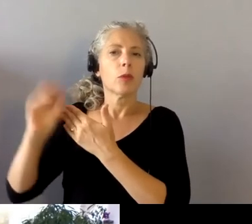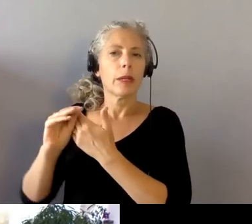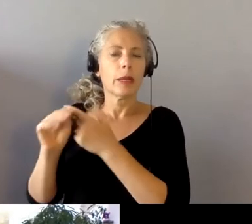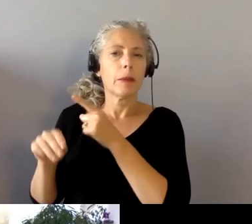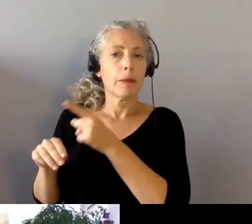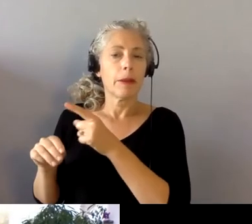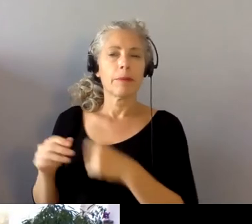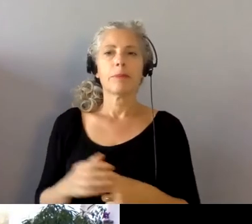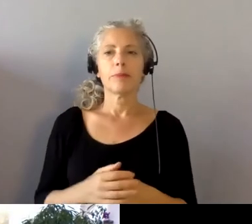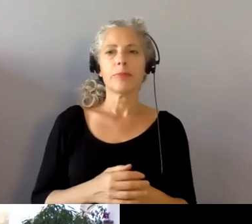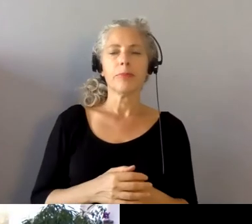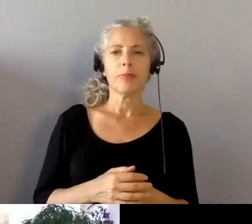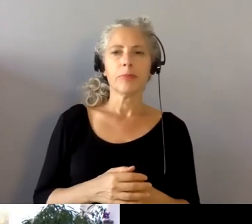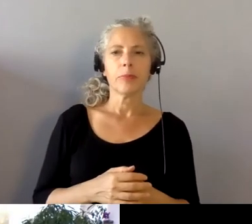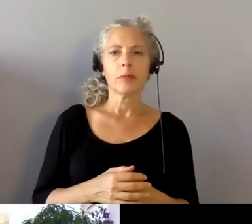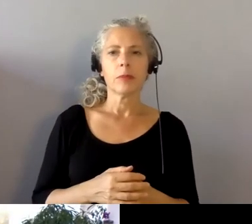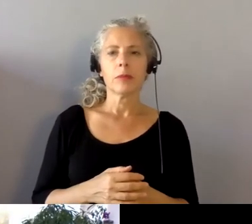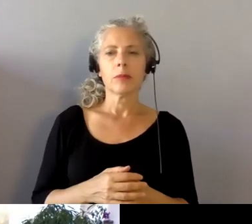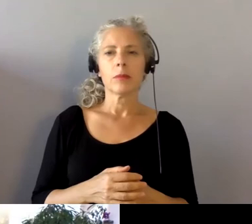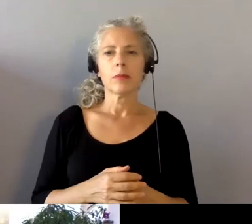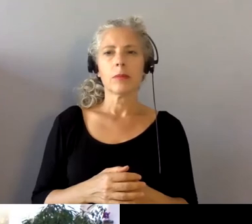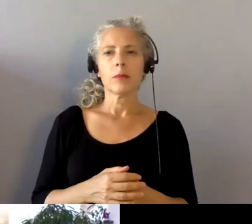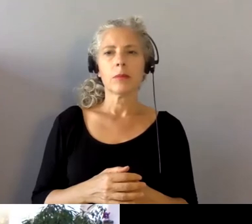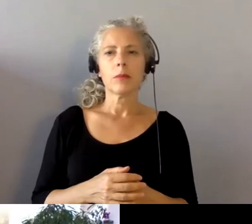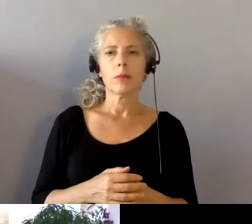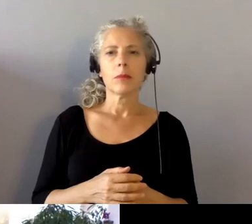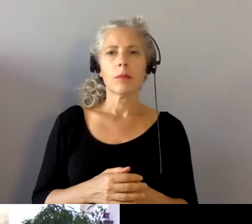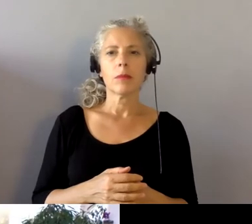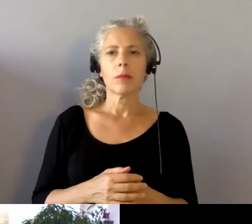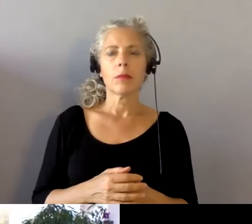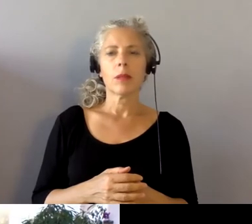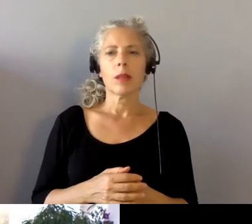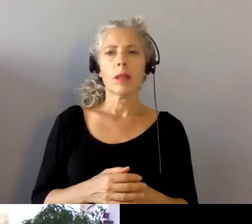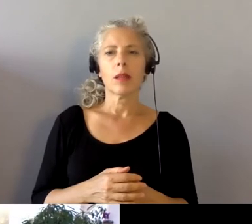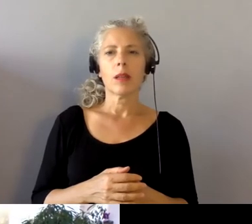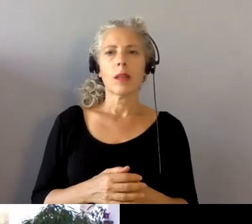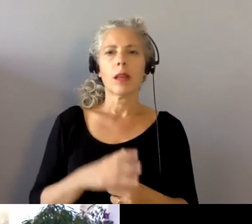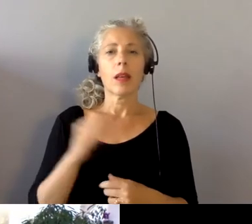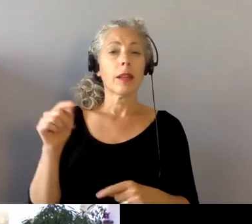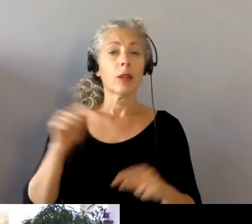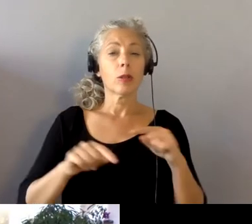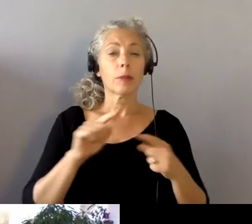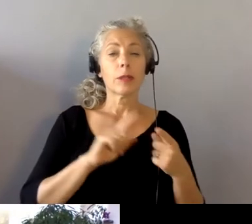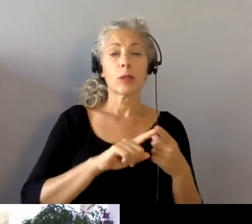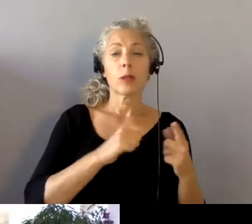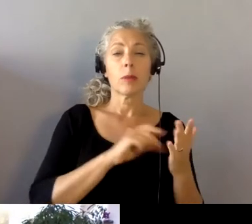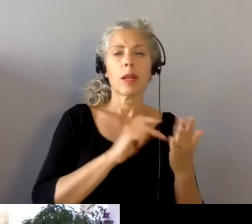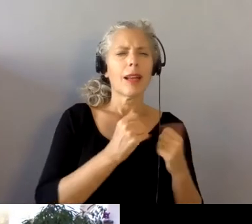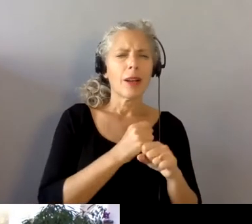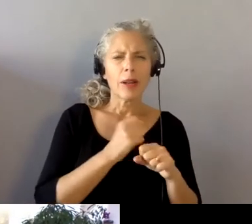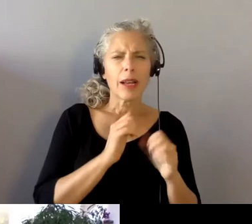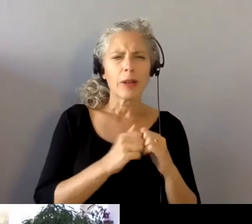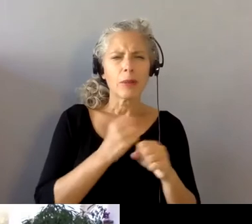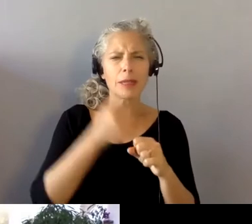in that, there's this aspect of really trying to, how do you make, and this goes back to that project, how does one make sense of their